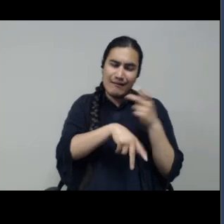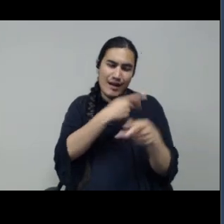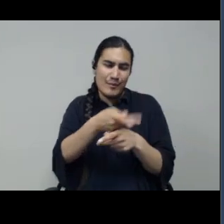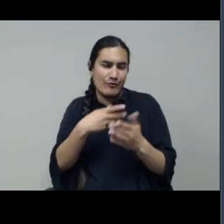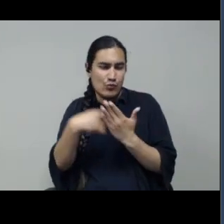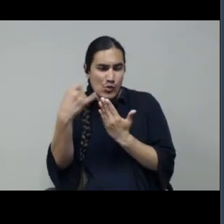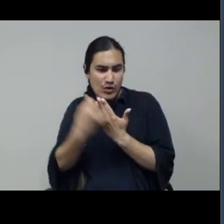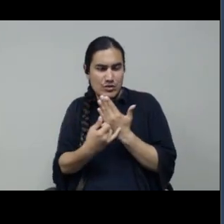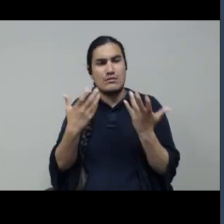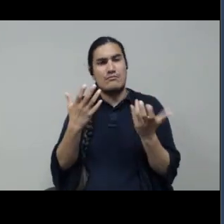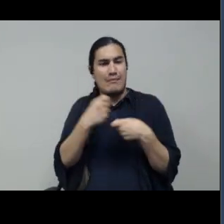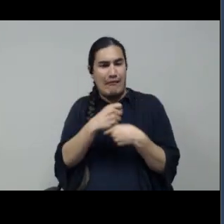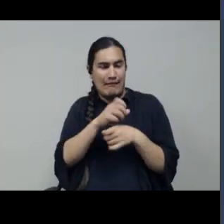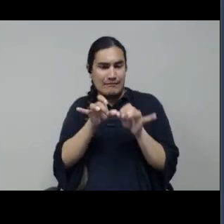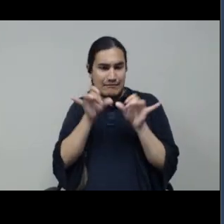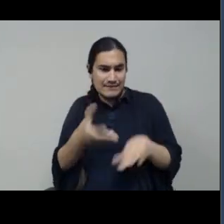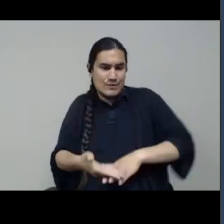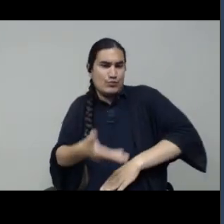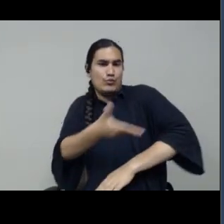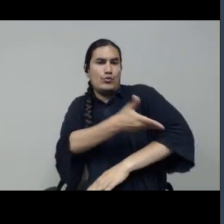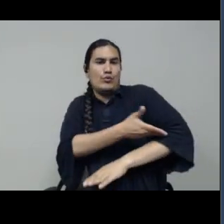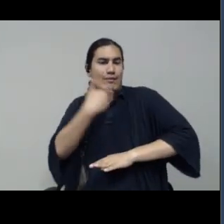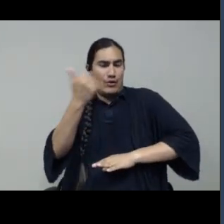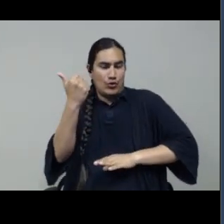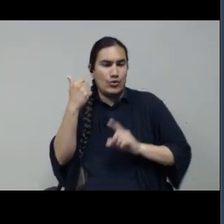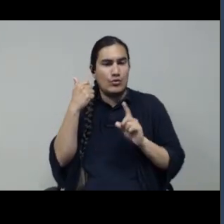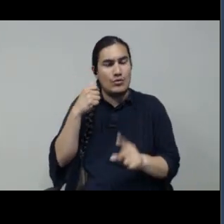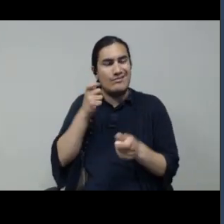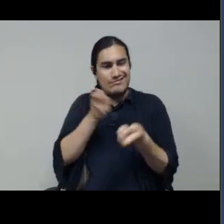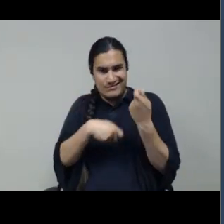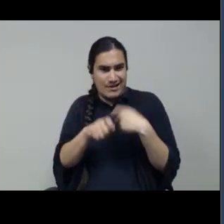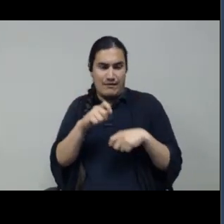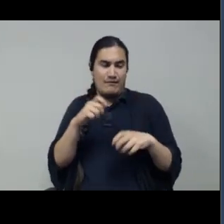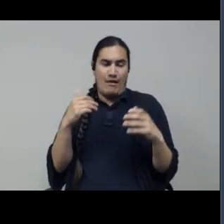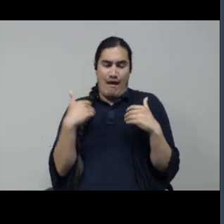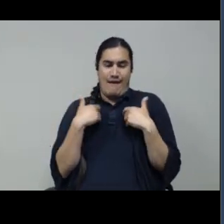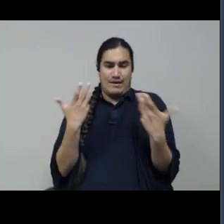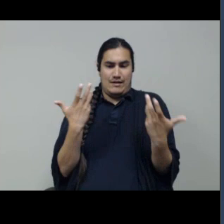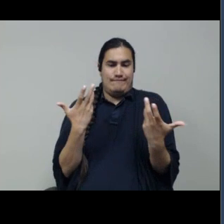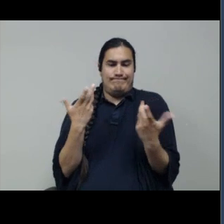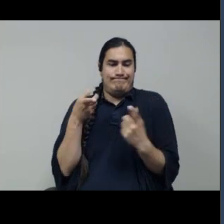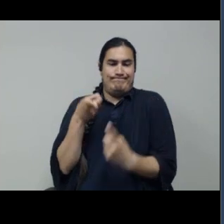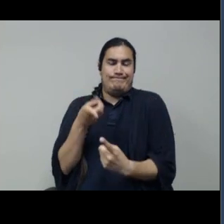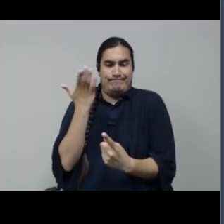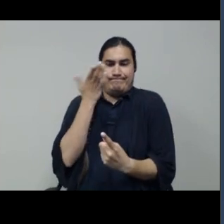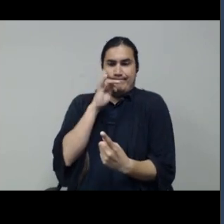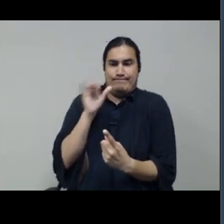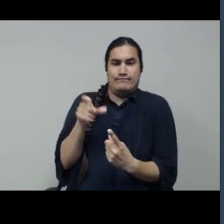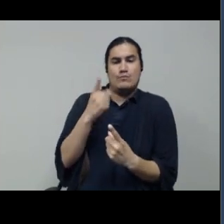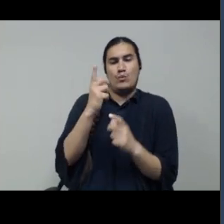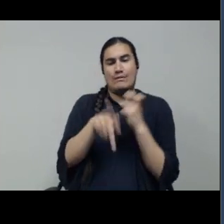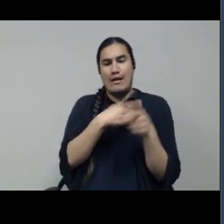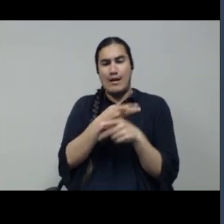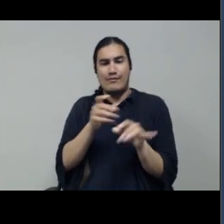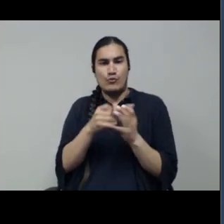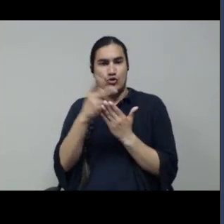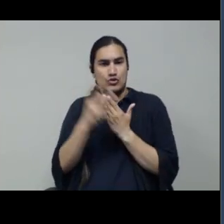make systems improve better, and instead of just having it seem as though it's one kind of project,